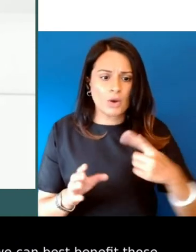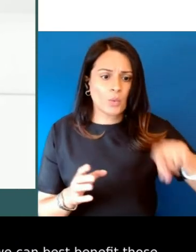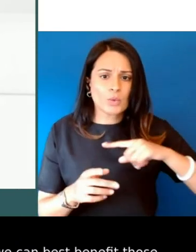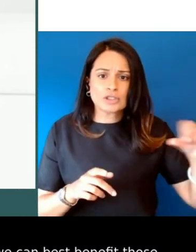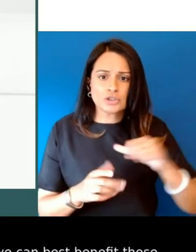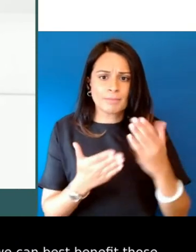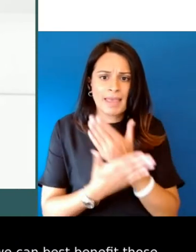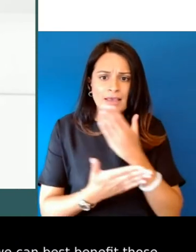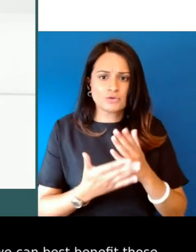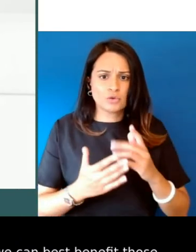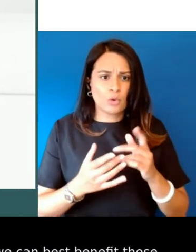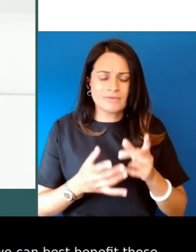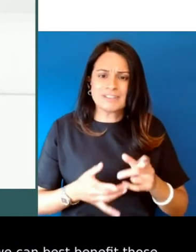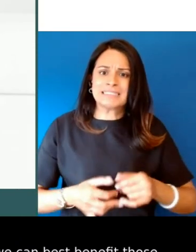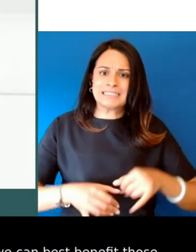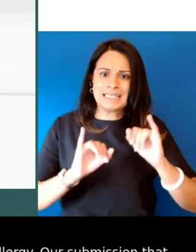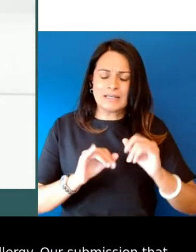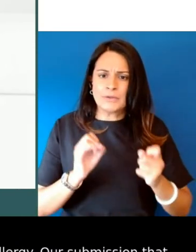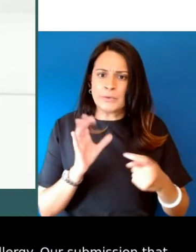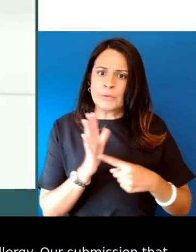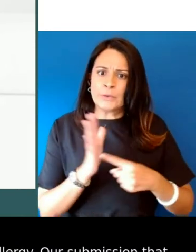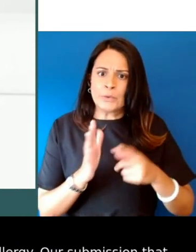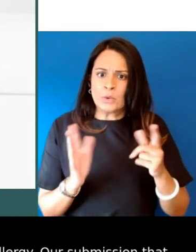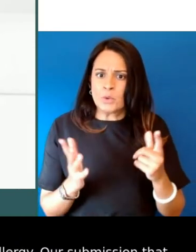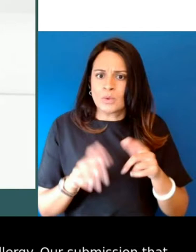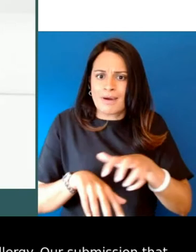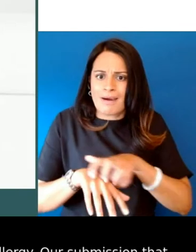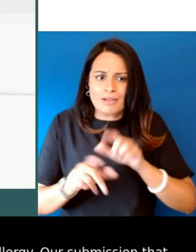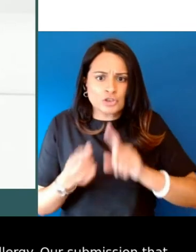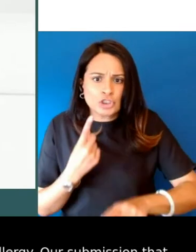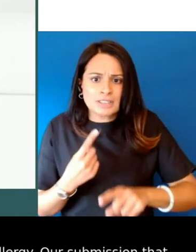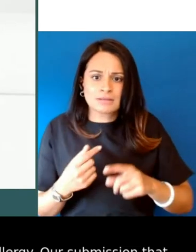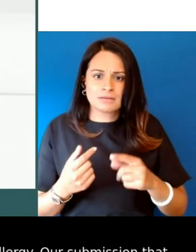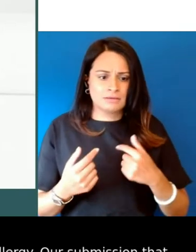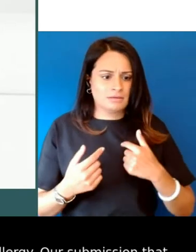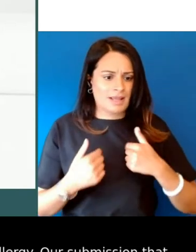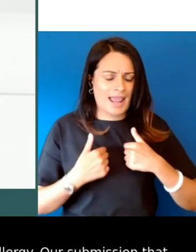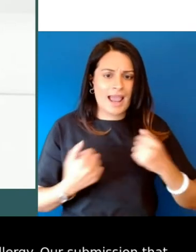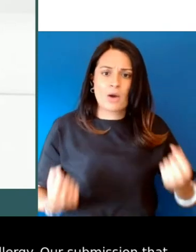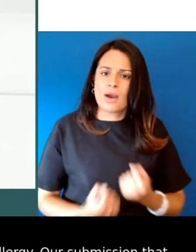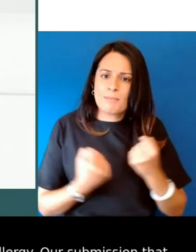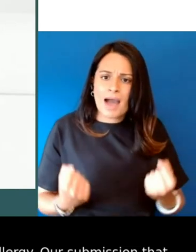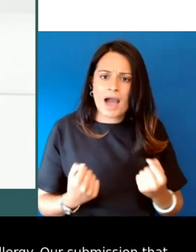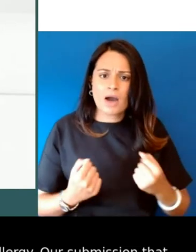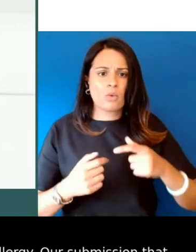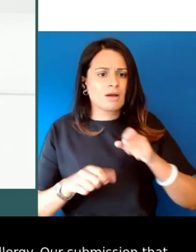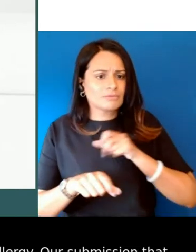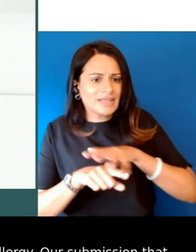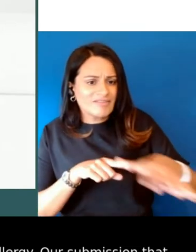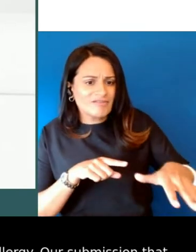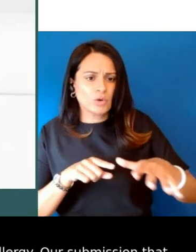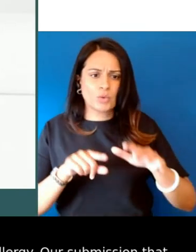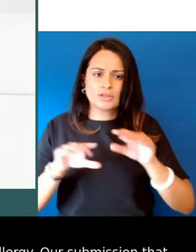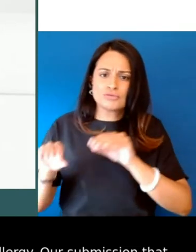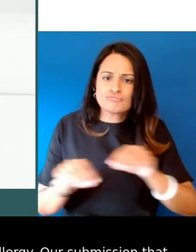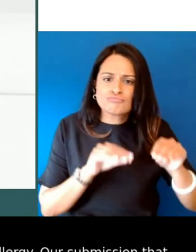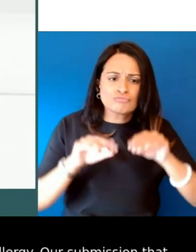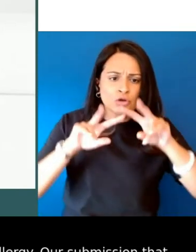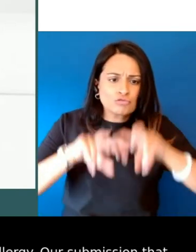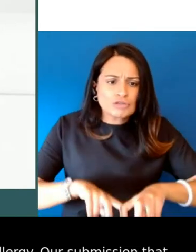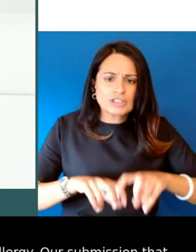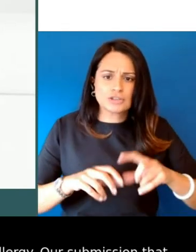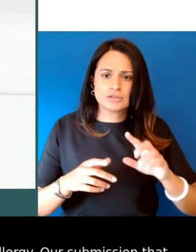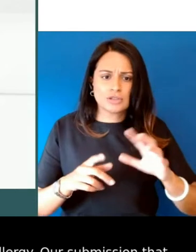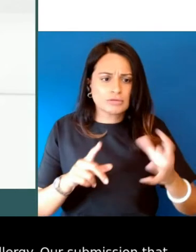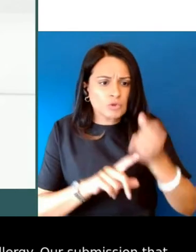seriously and through our goals to empower educate research and influence we deliver a wide range